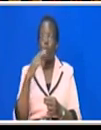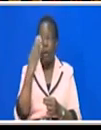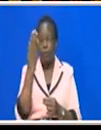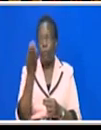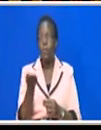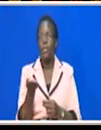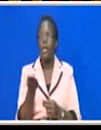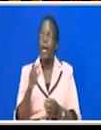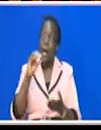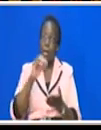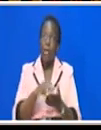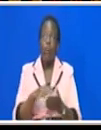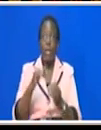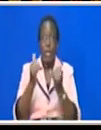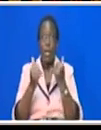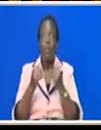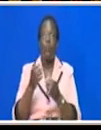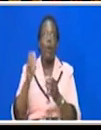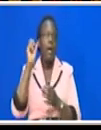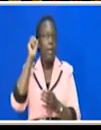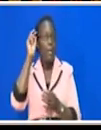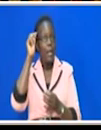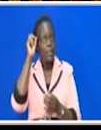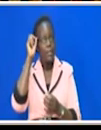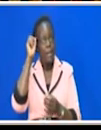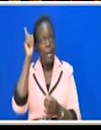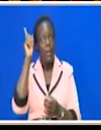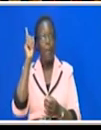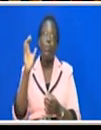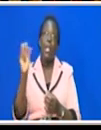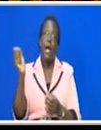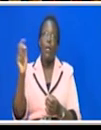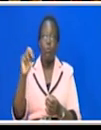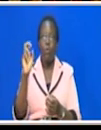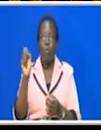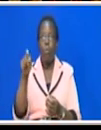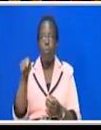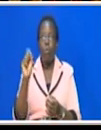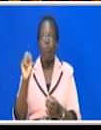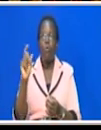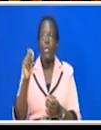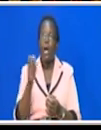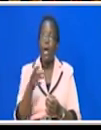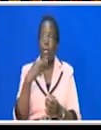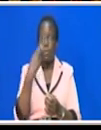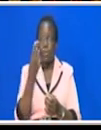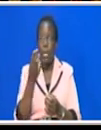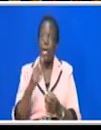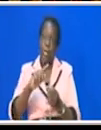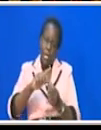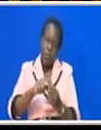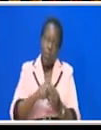we need to understand anthropology. Let's bring it from the original place where it belongs. We have